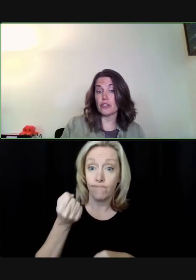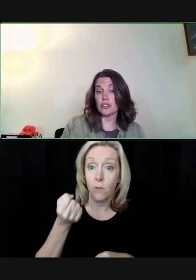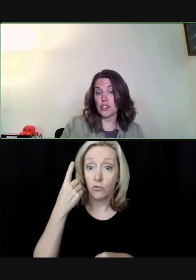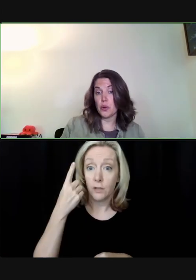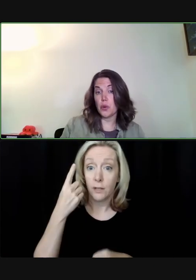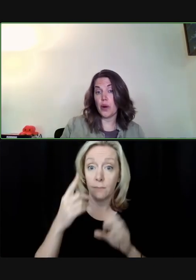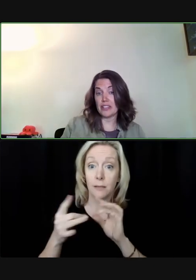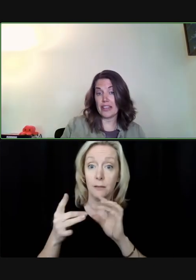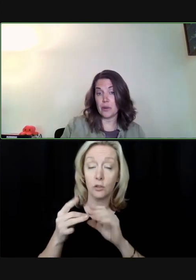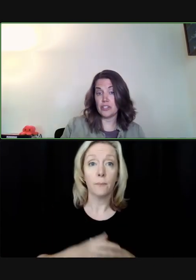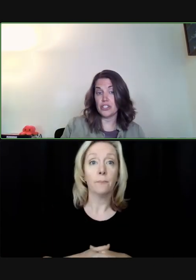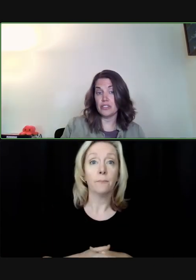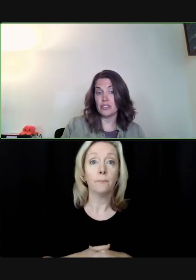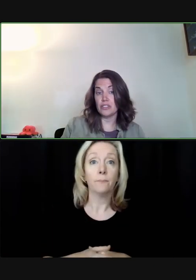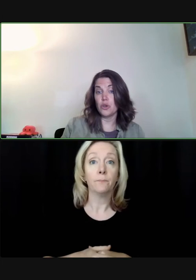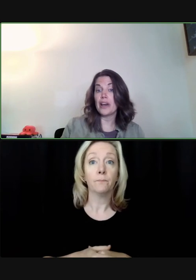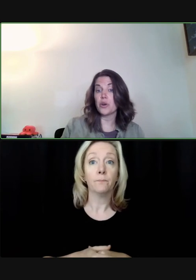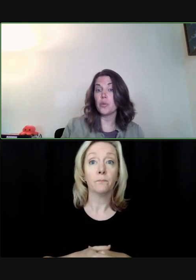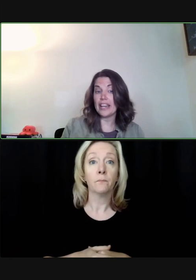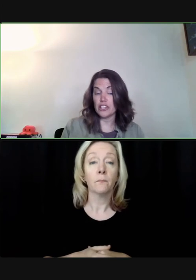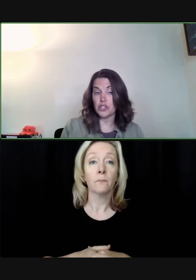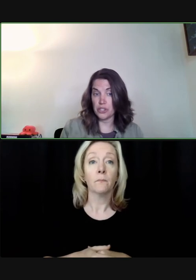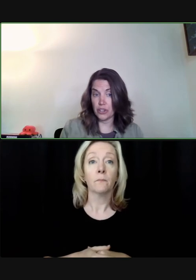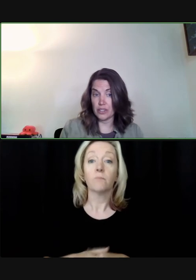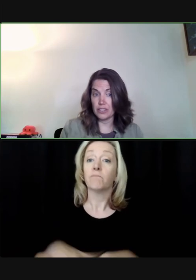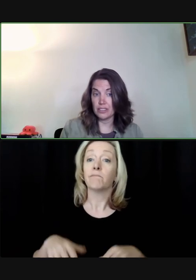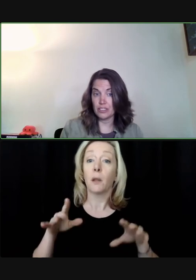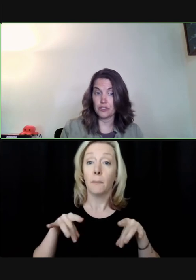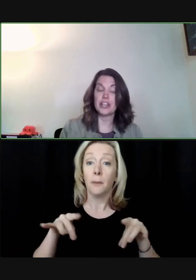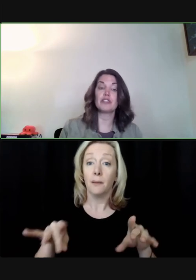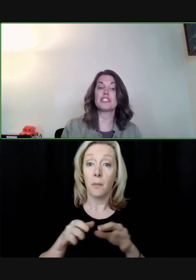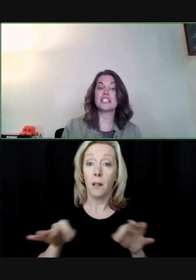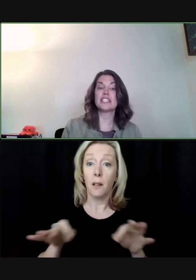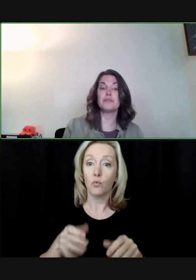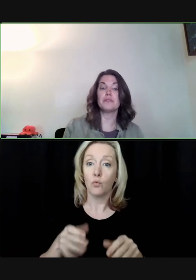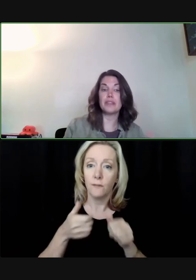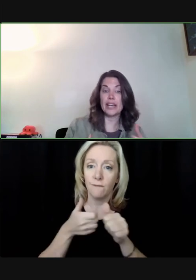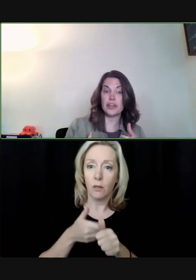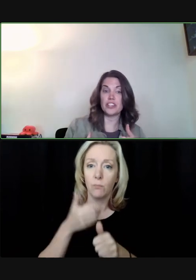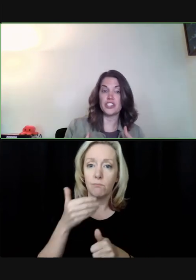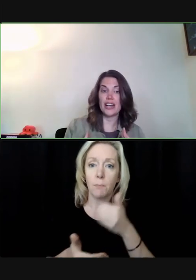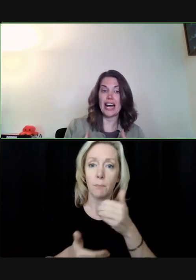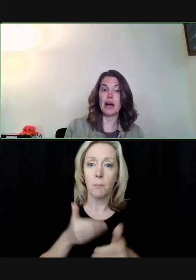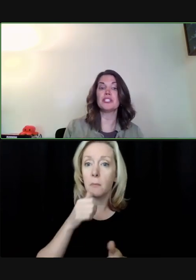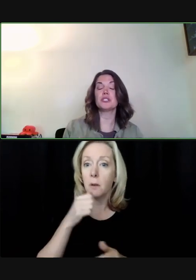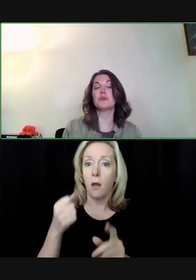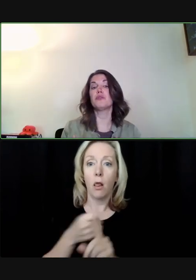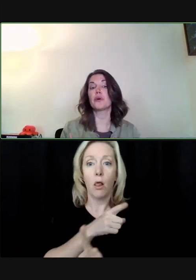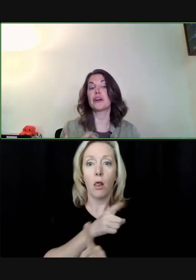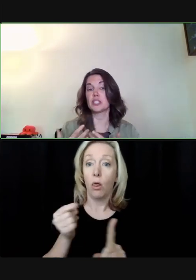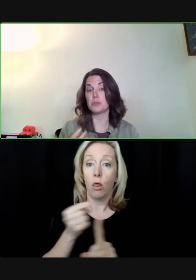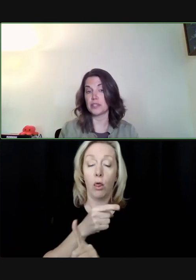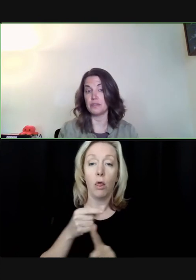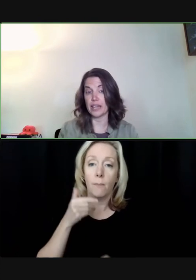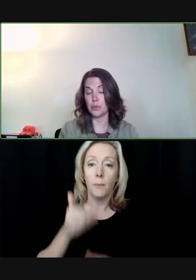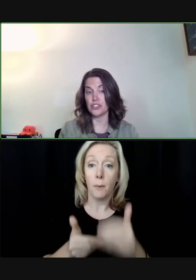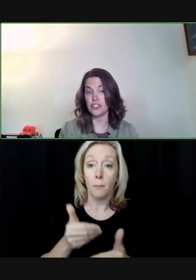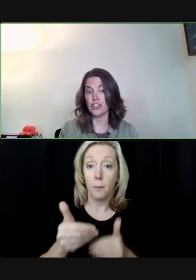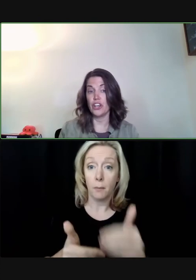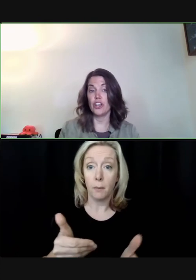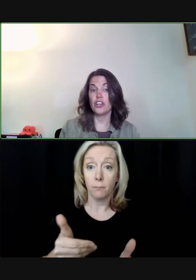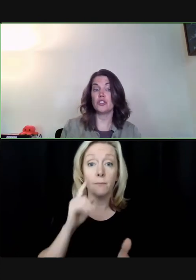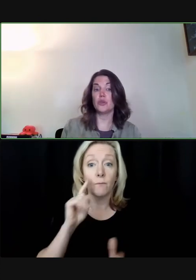There is an order to acquiring language, no matter what age you start, right? Receptive language happens before